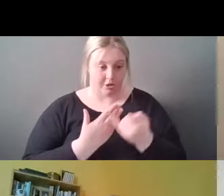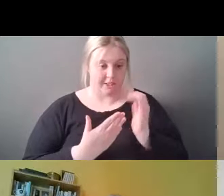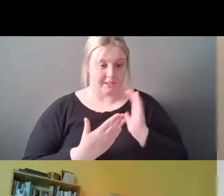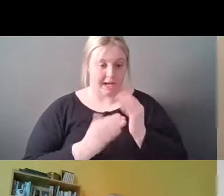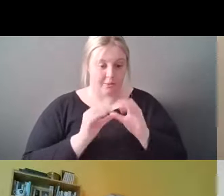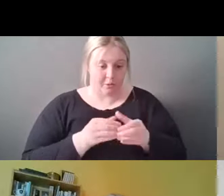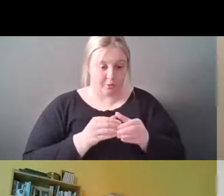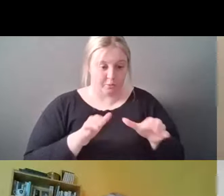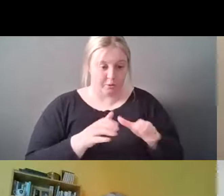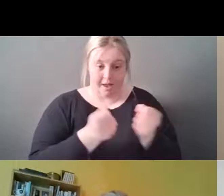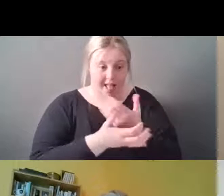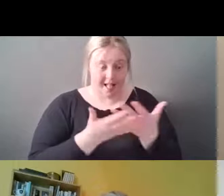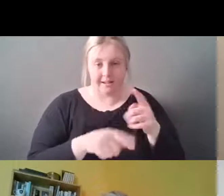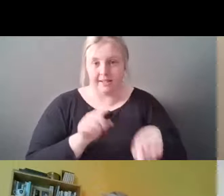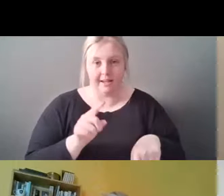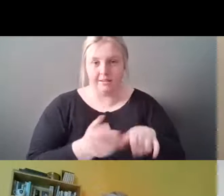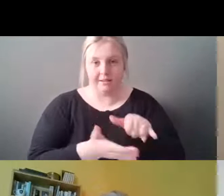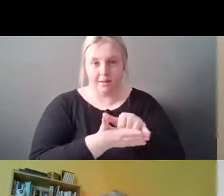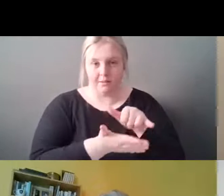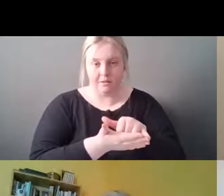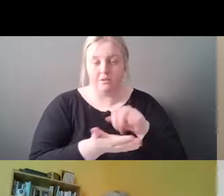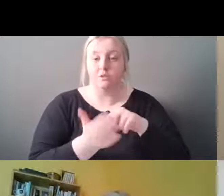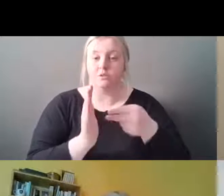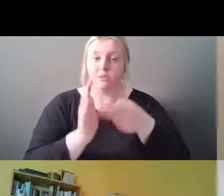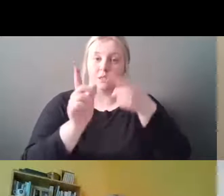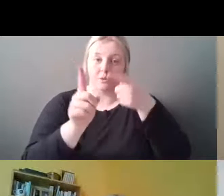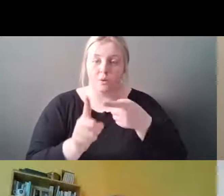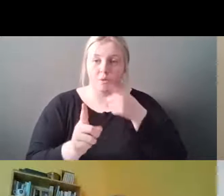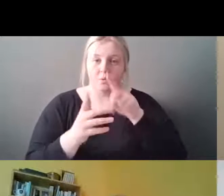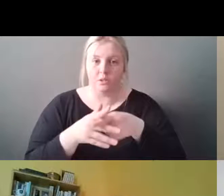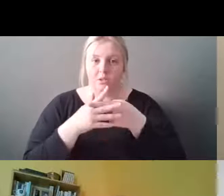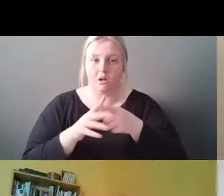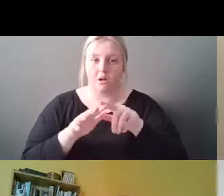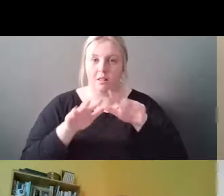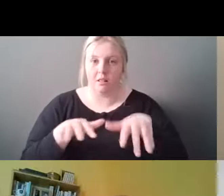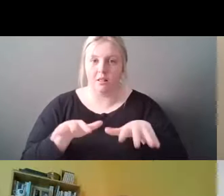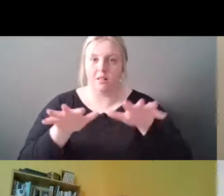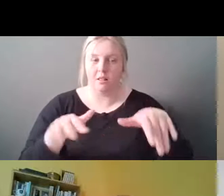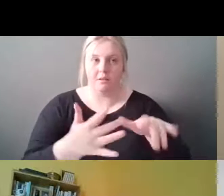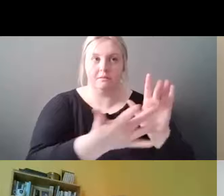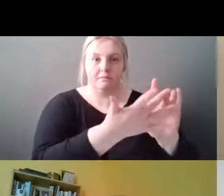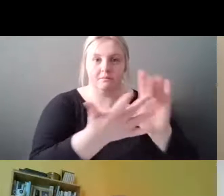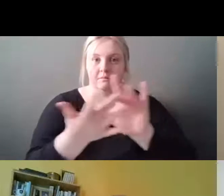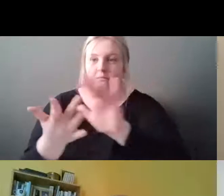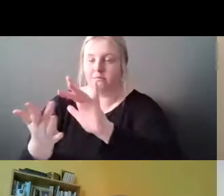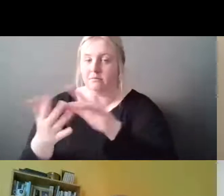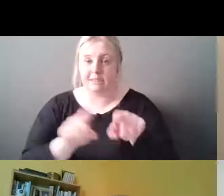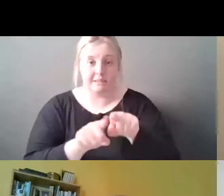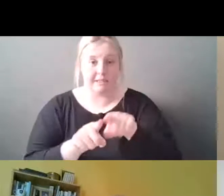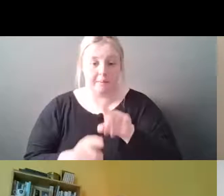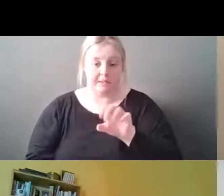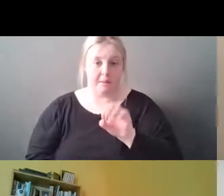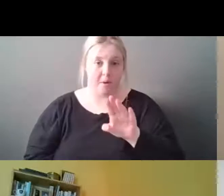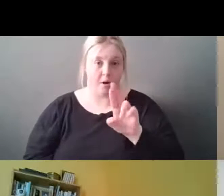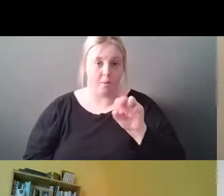ideal world, we're going to start to build out. Hence, that's how the Bob Rumble Center came into